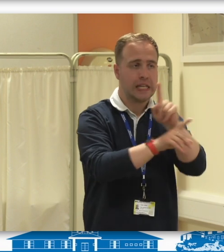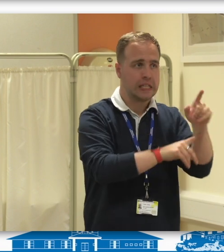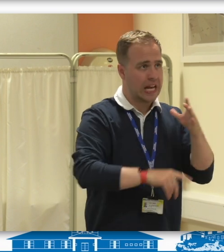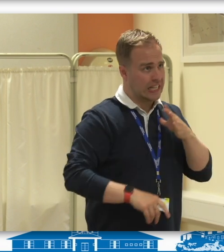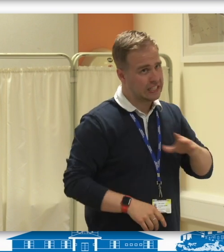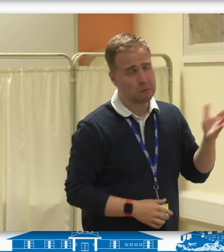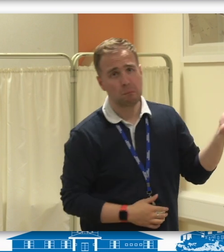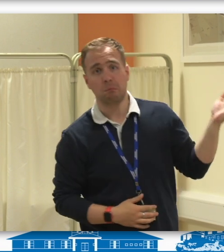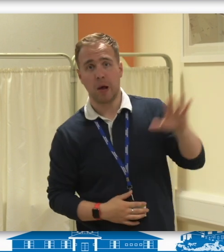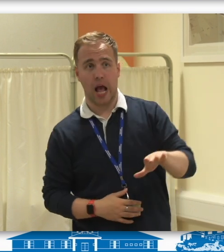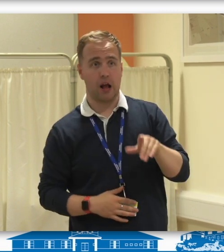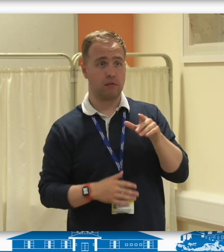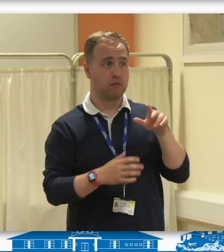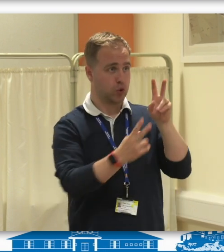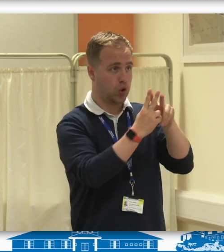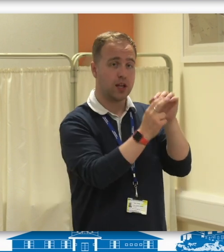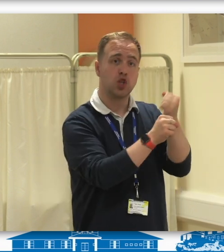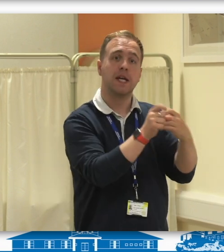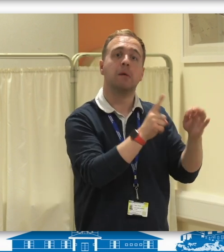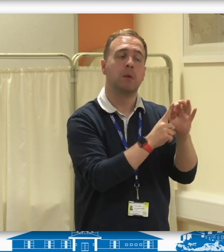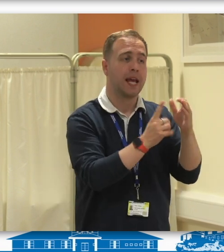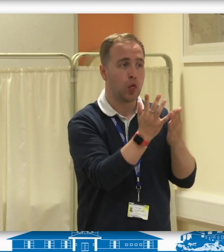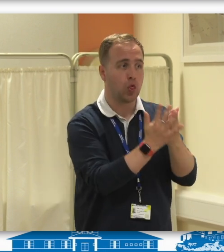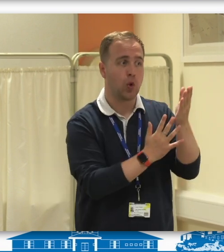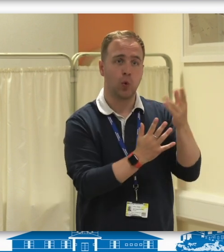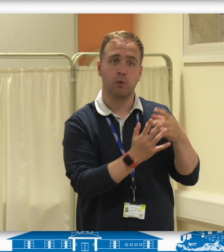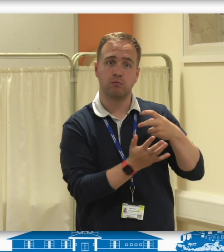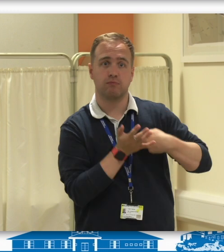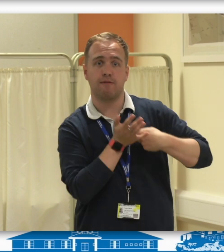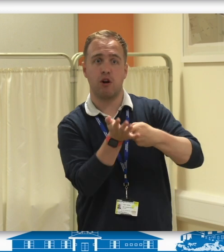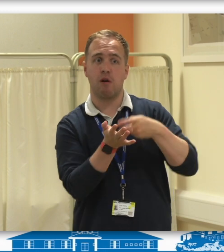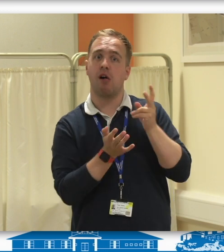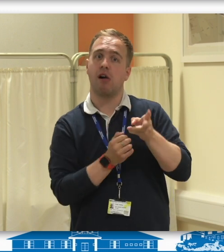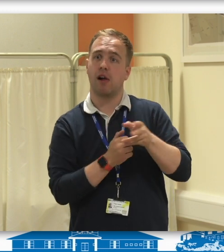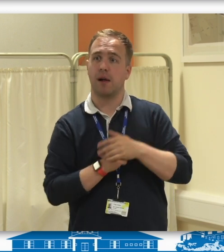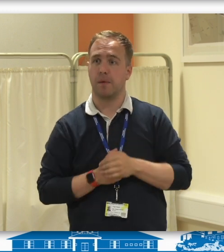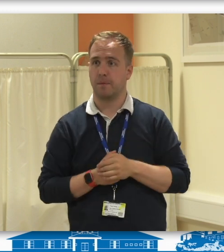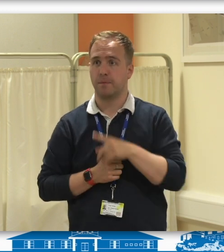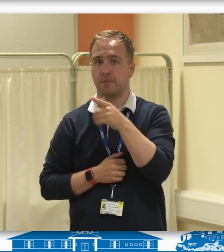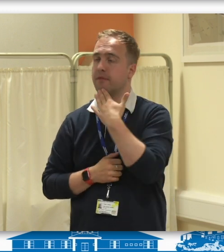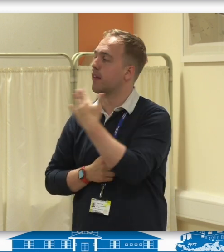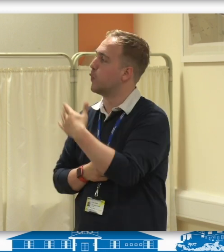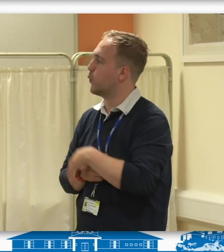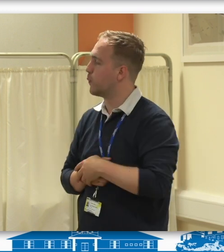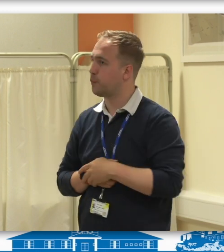back, they just go via the GP and go through the re-referral process. Okay.